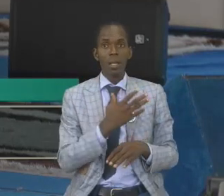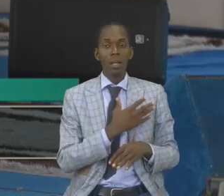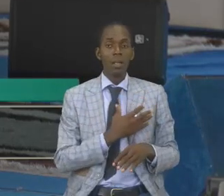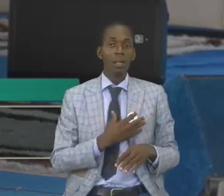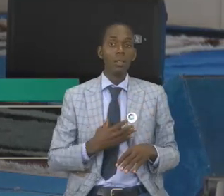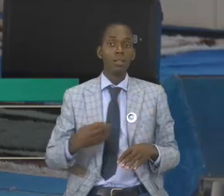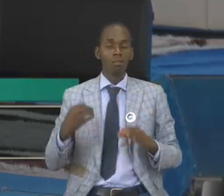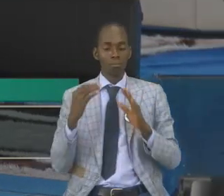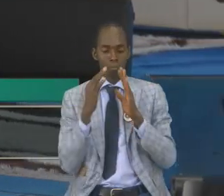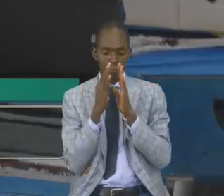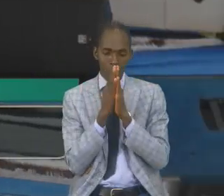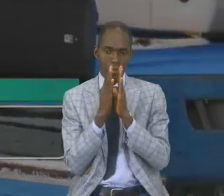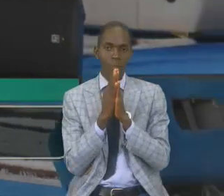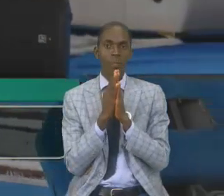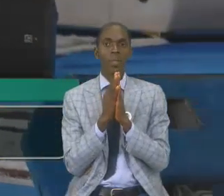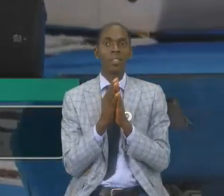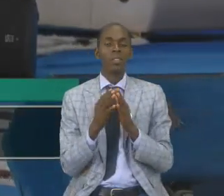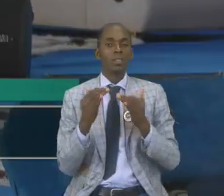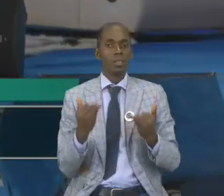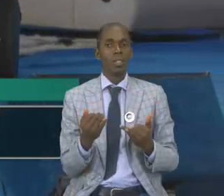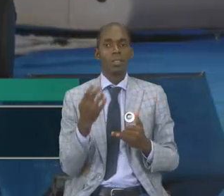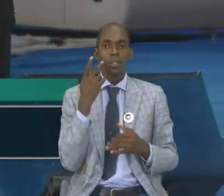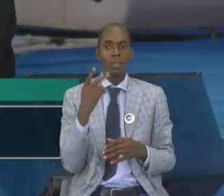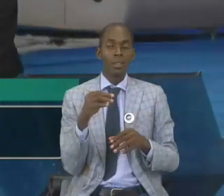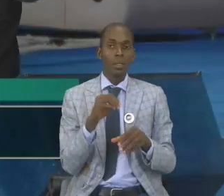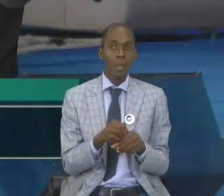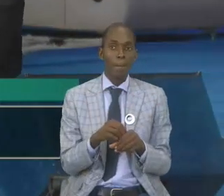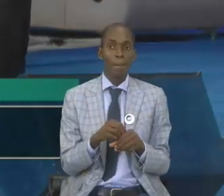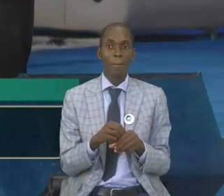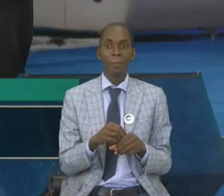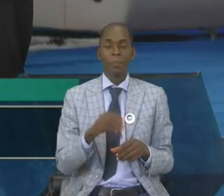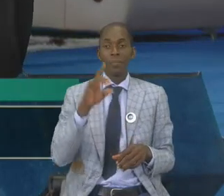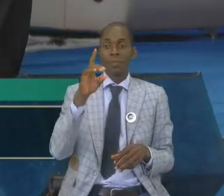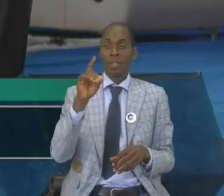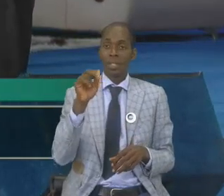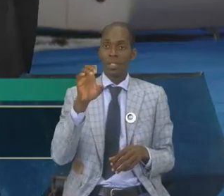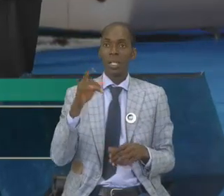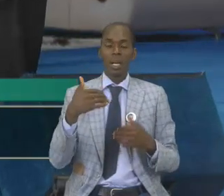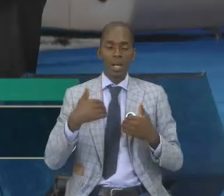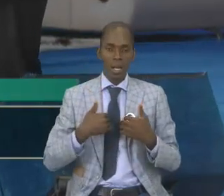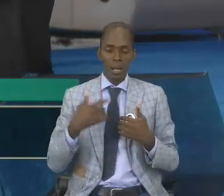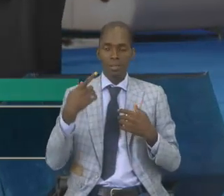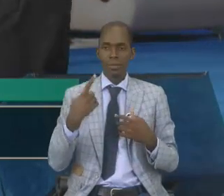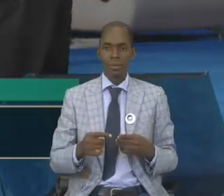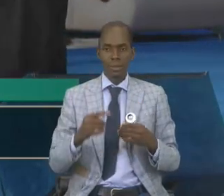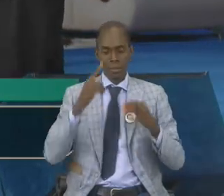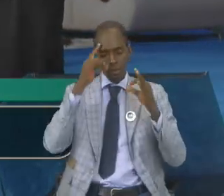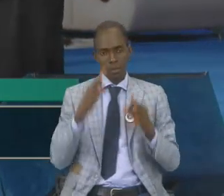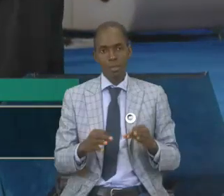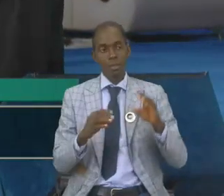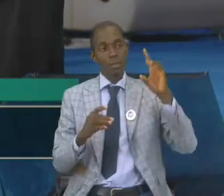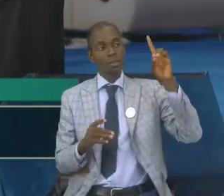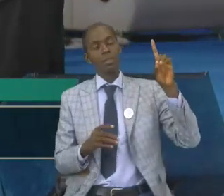devotion. That's what makes us the Daniel. Daniel had decision, the first letter of his name. He